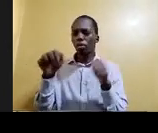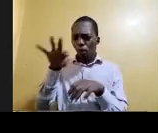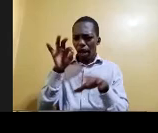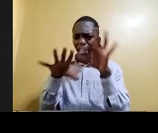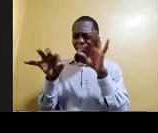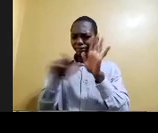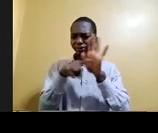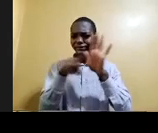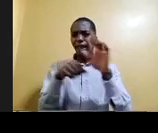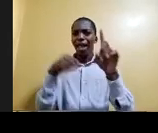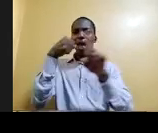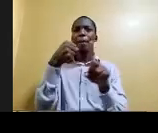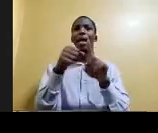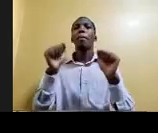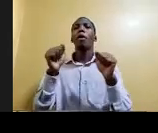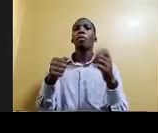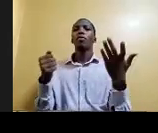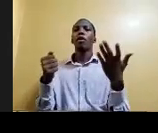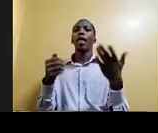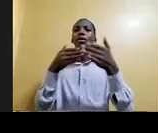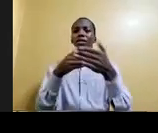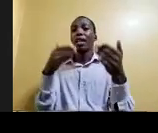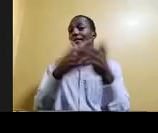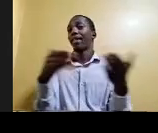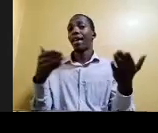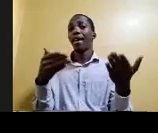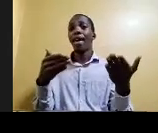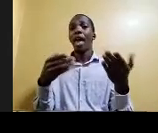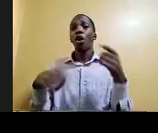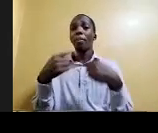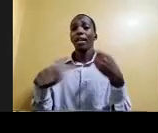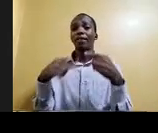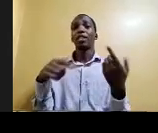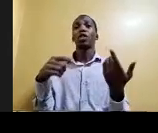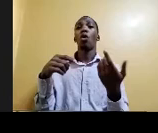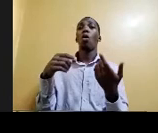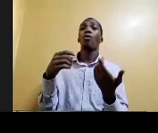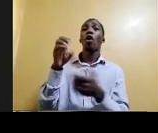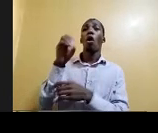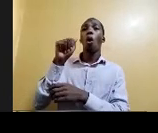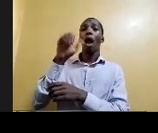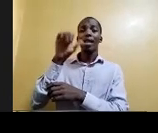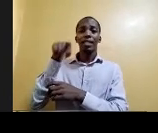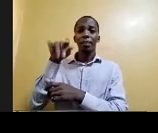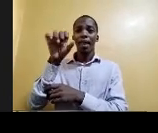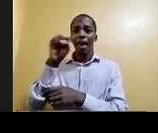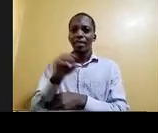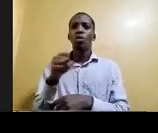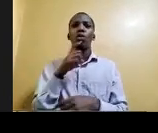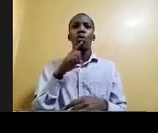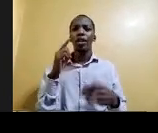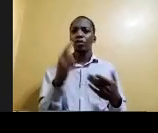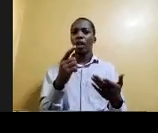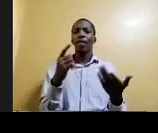impacts that might hamper the competitiveness of our exporters. We want to ensure that our stakeholders in our countries